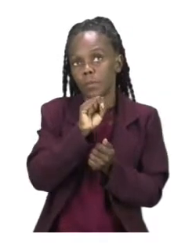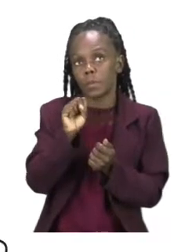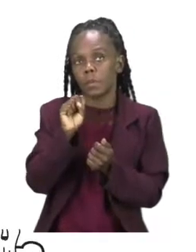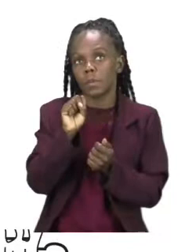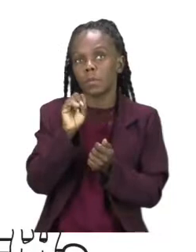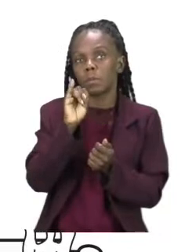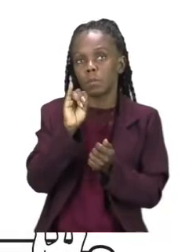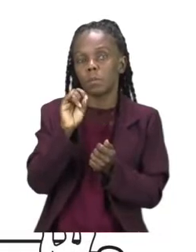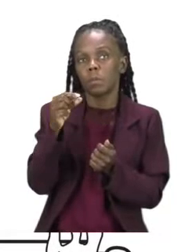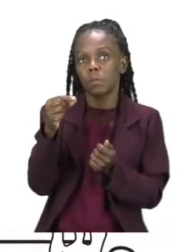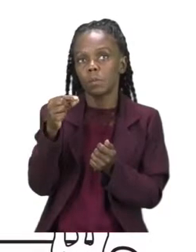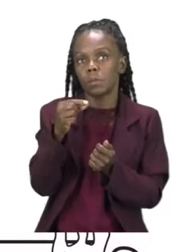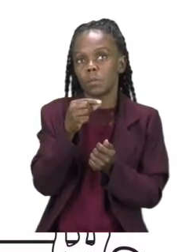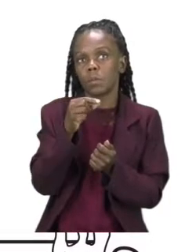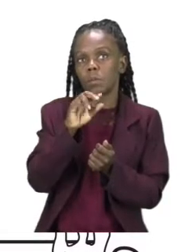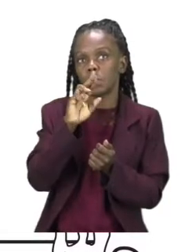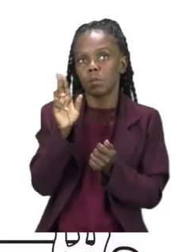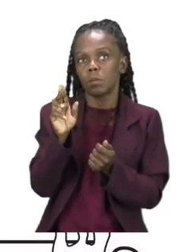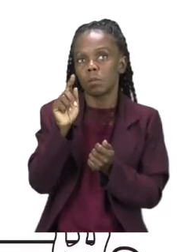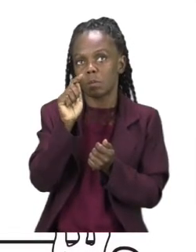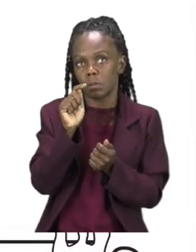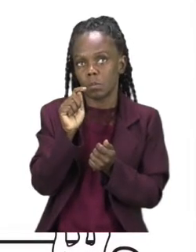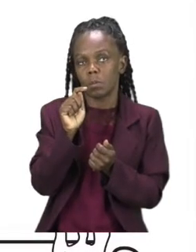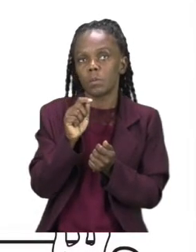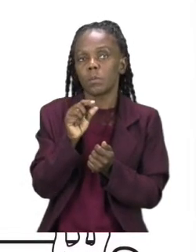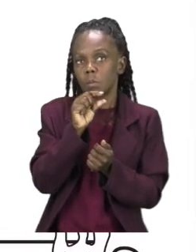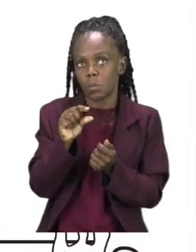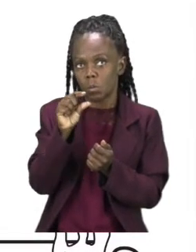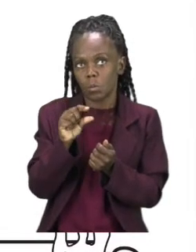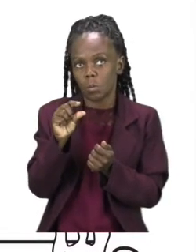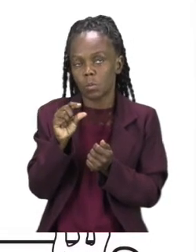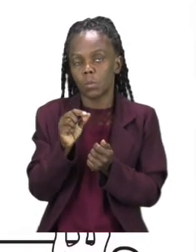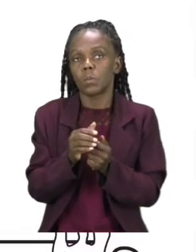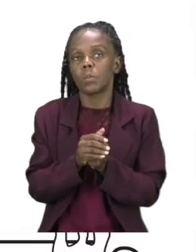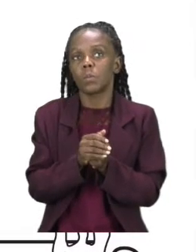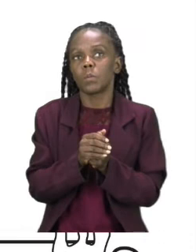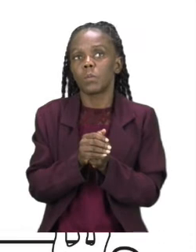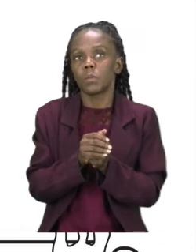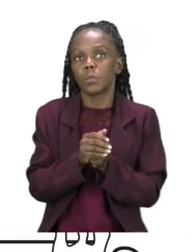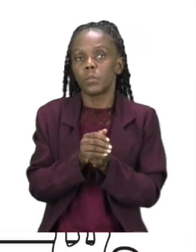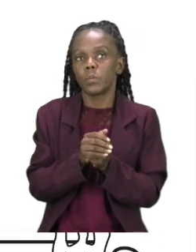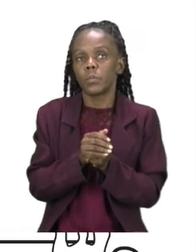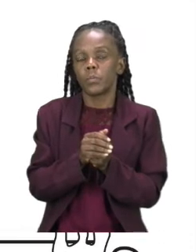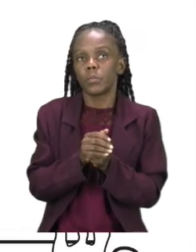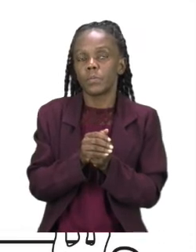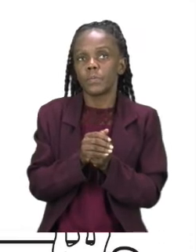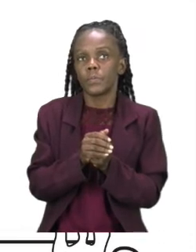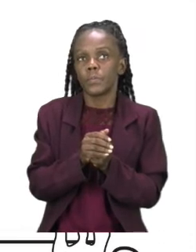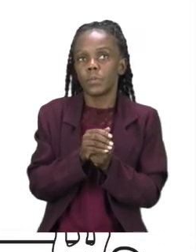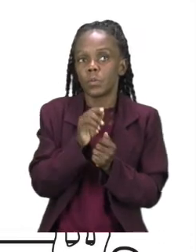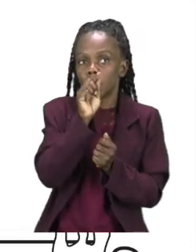that we often say and use. You're going to do the top part by yourself to trace the